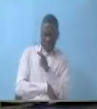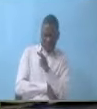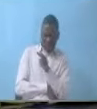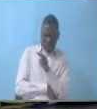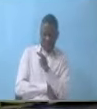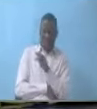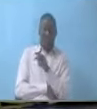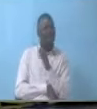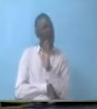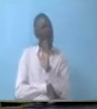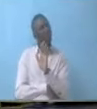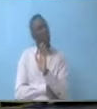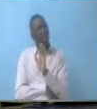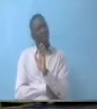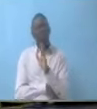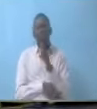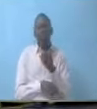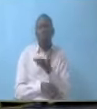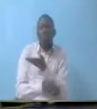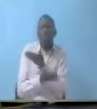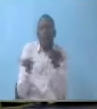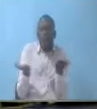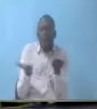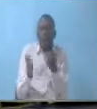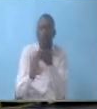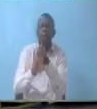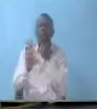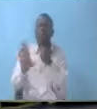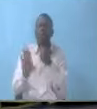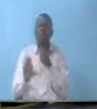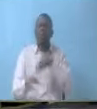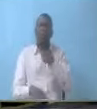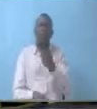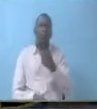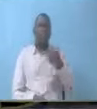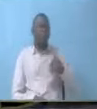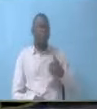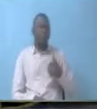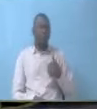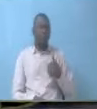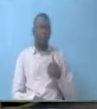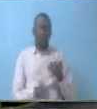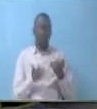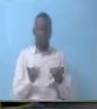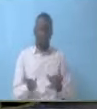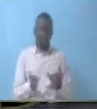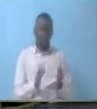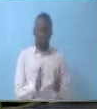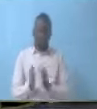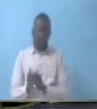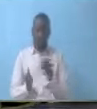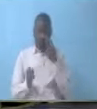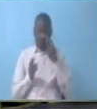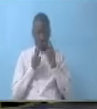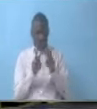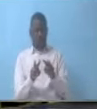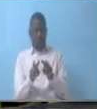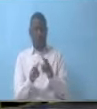minute, where are the protections for the people? Mm-hmm. And if you look at Decree 11,